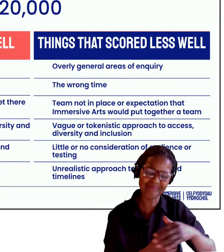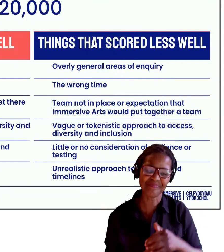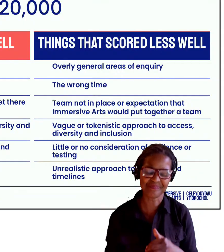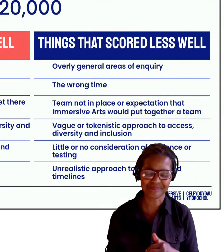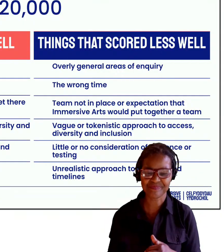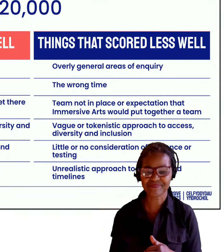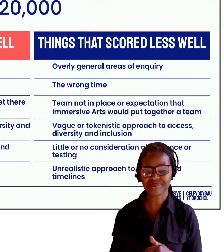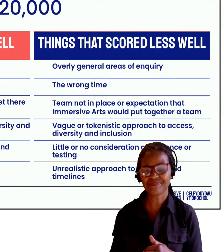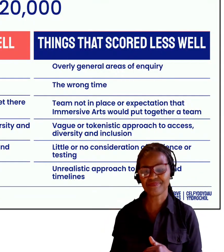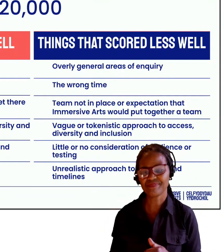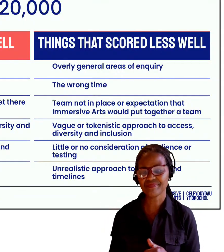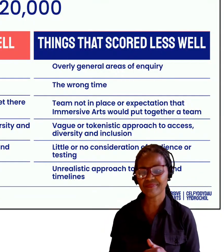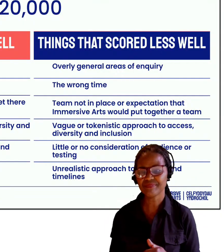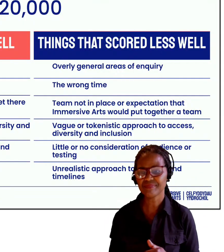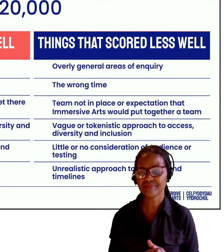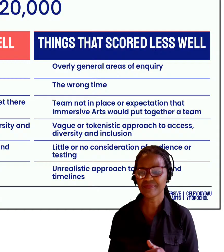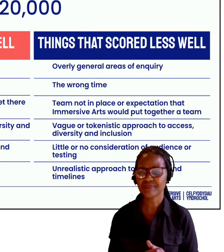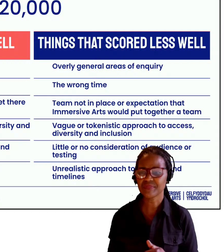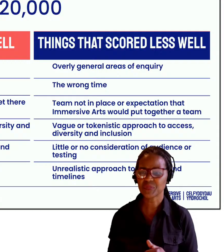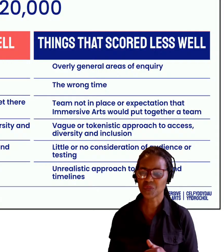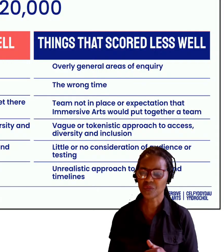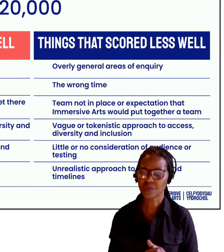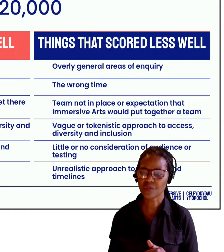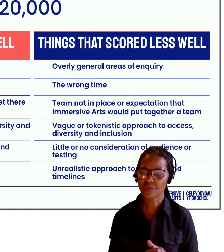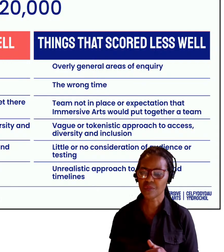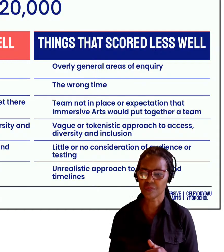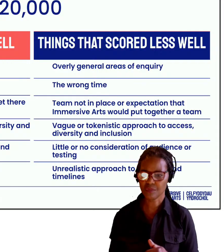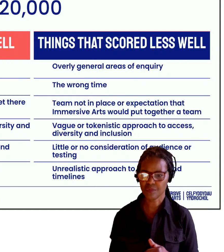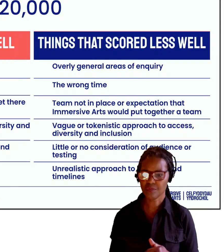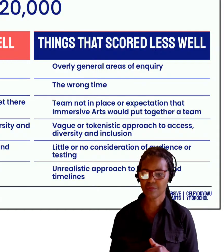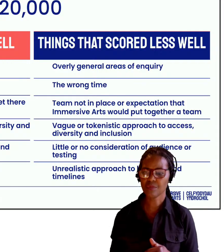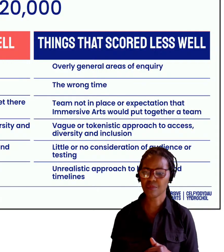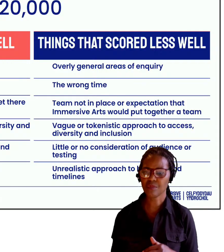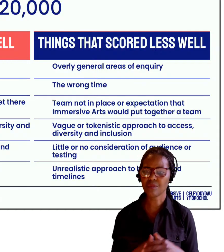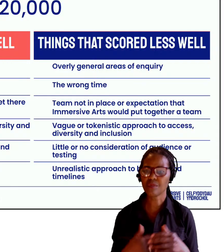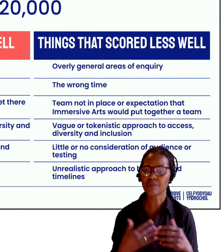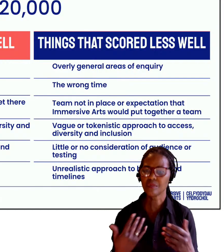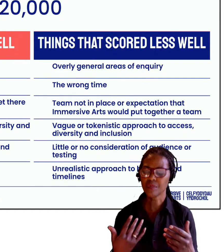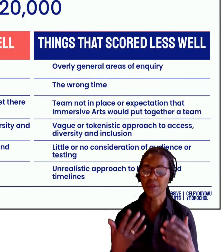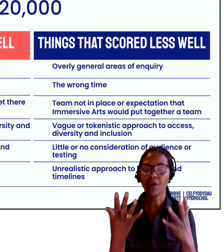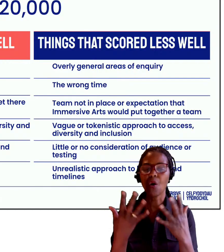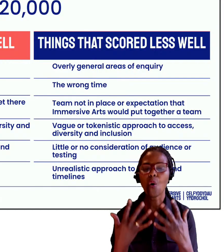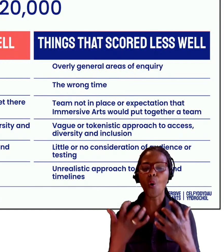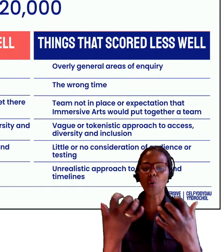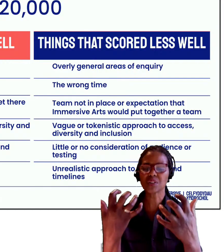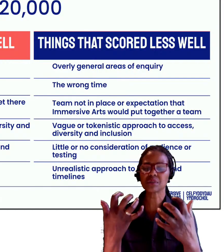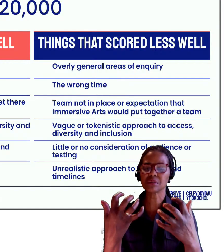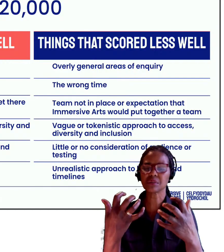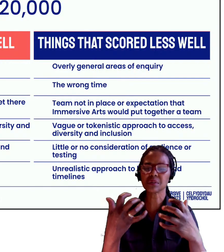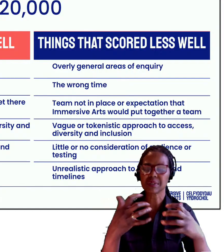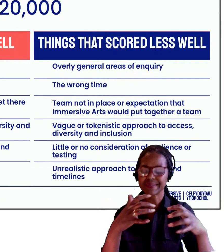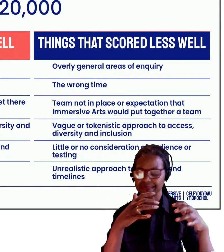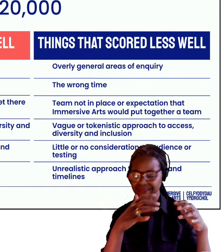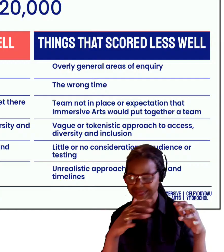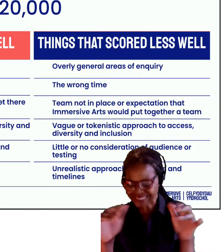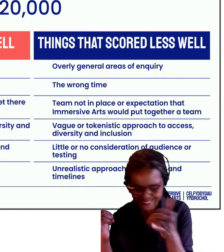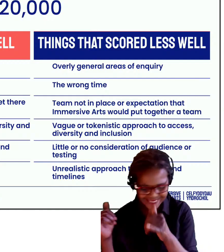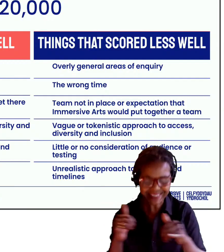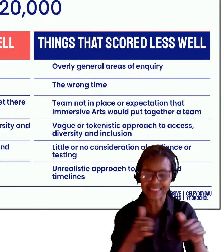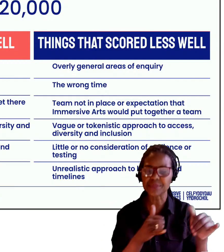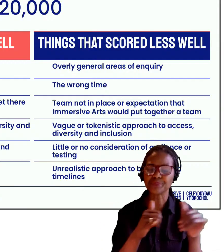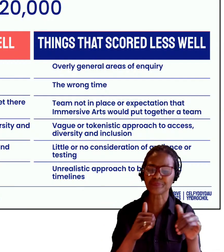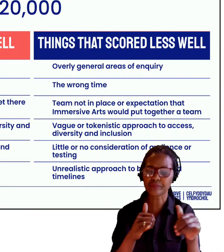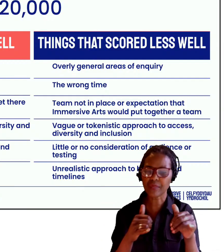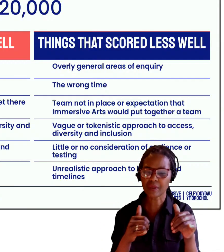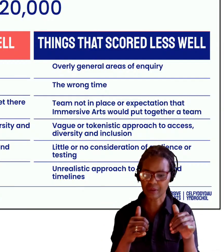barriers. A coherent approach to audience and testing. Proposals described an approach